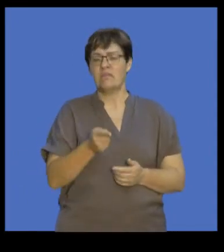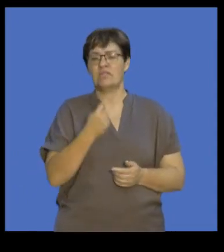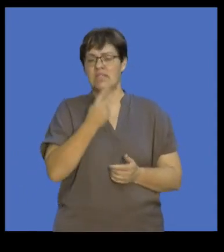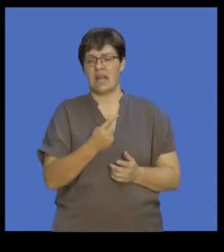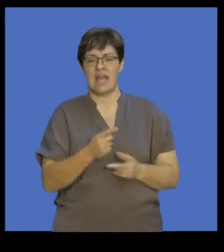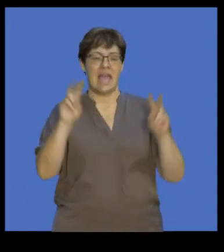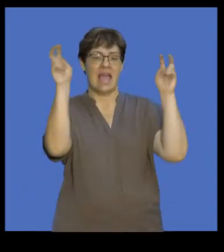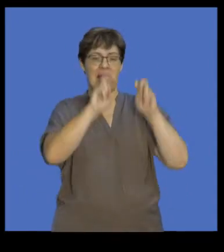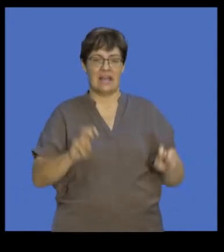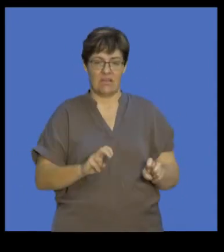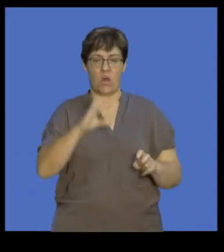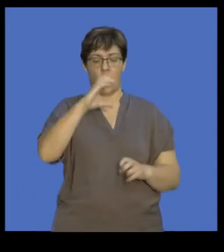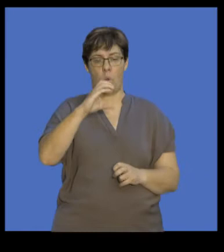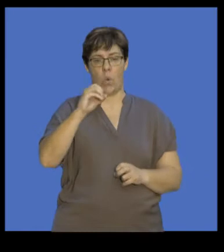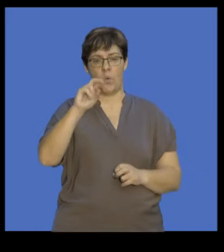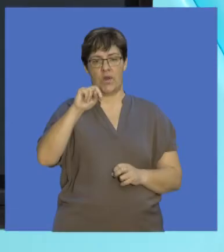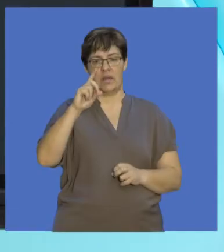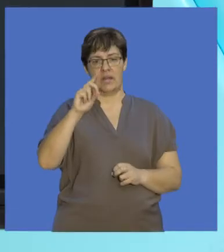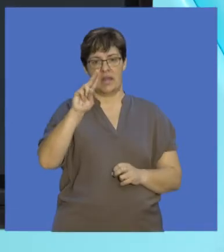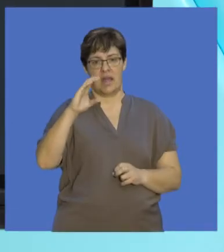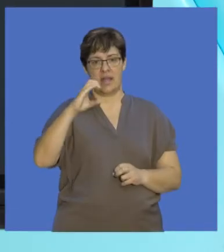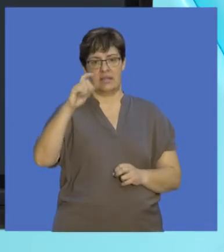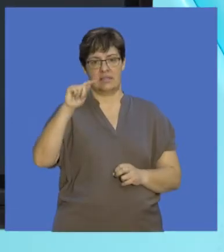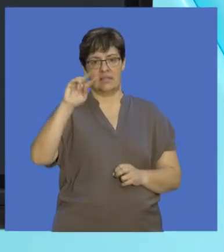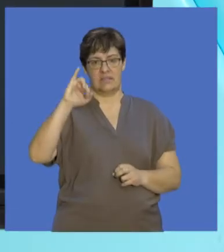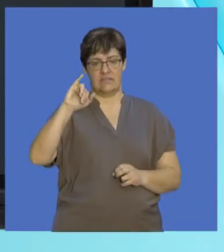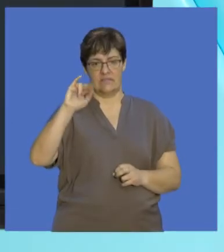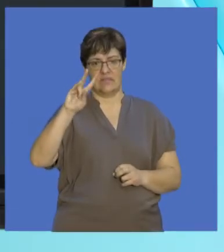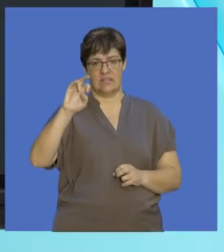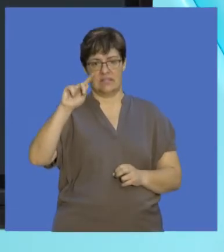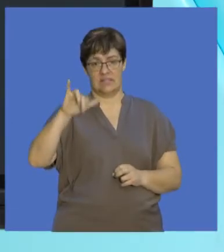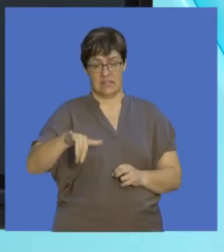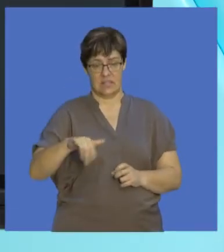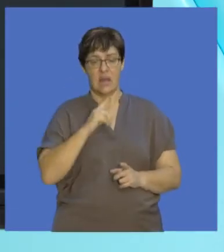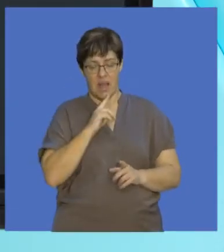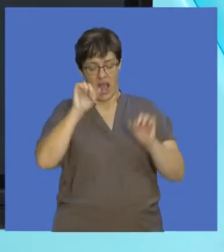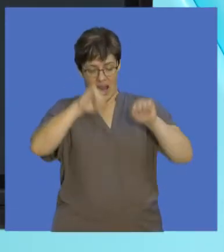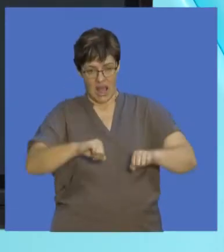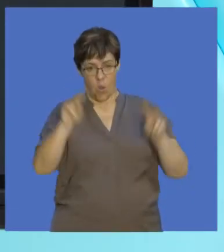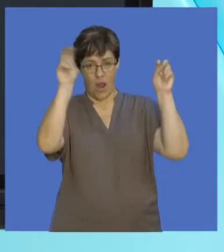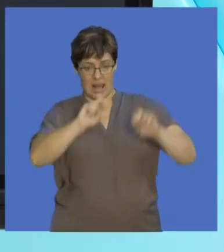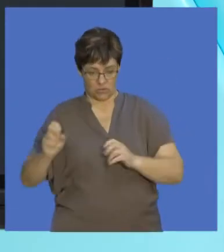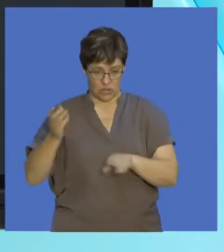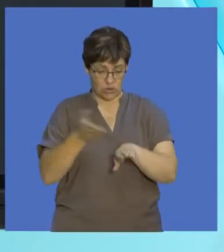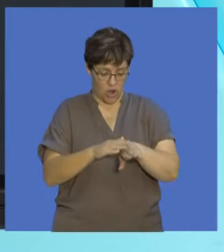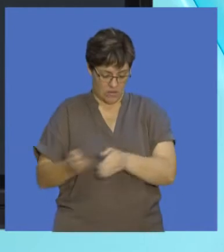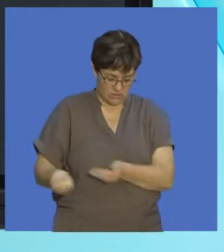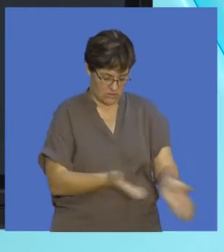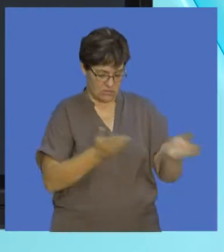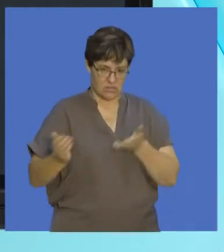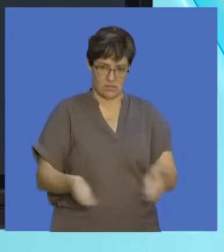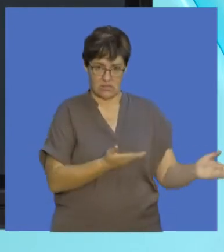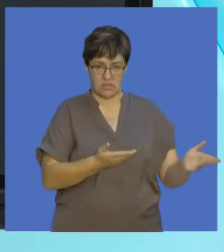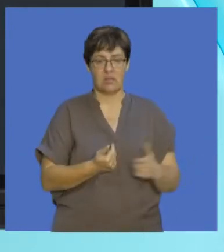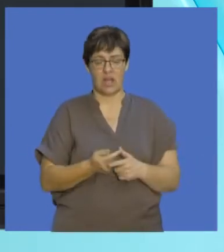we talk about electrical conductivity, we're talking about materials that allow electric charge to pass through them, as